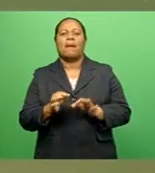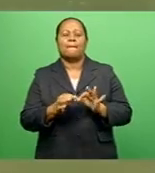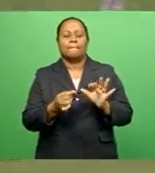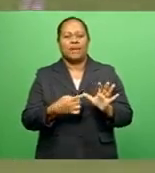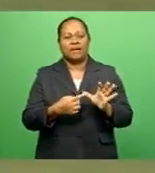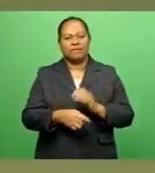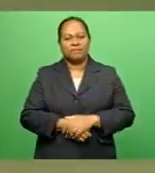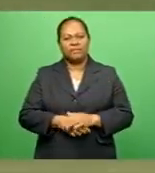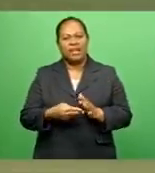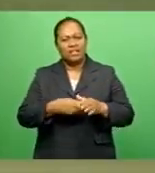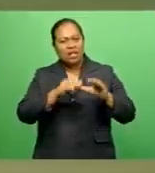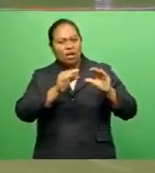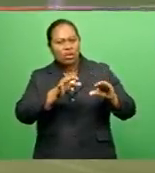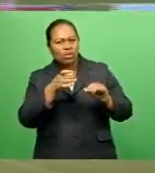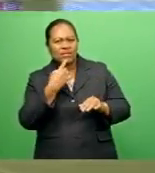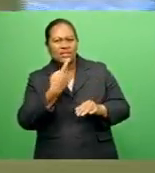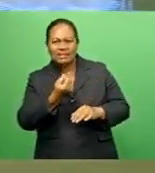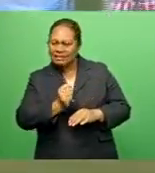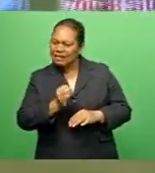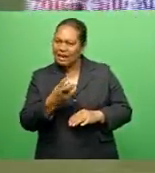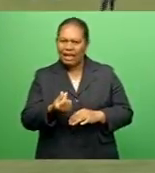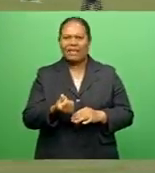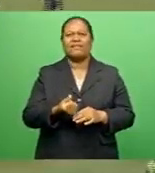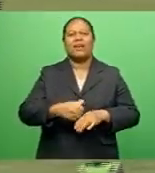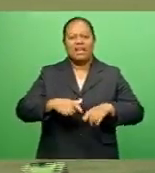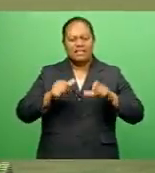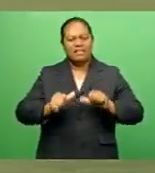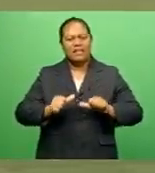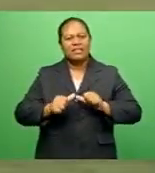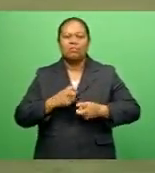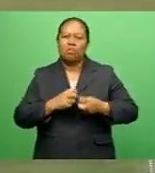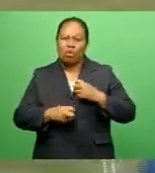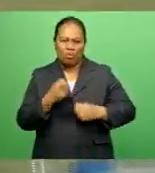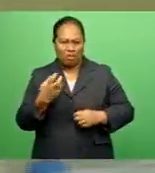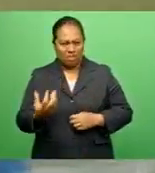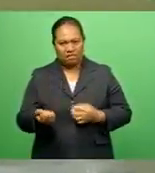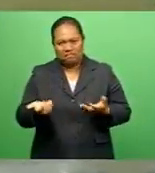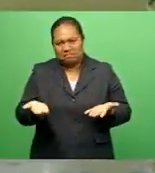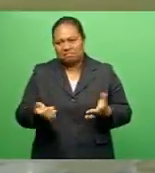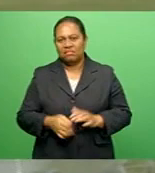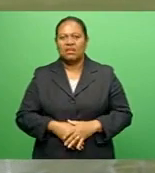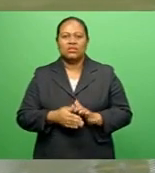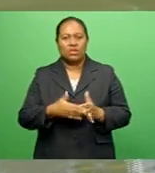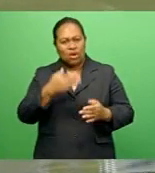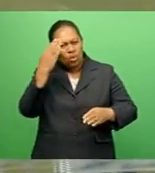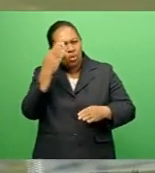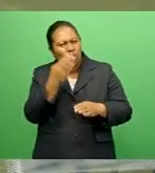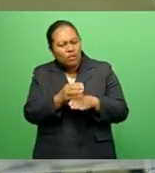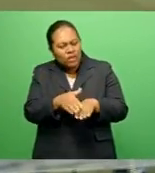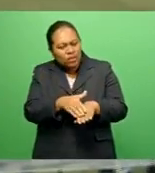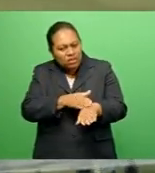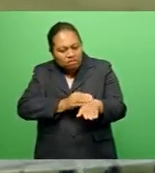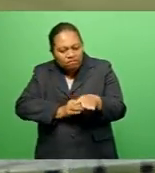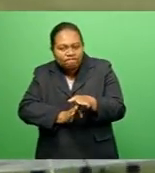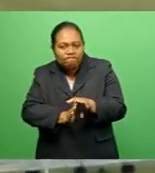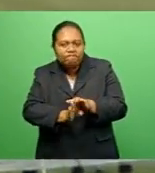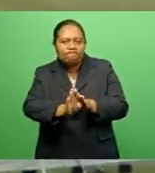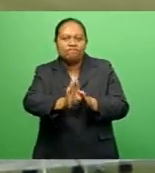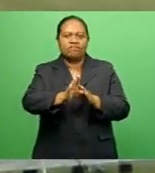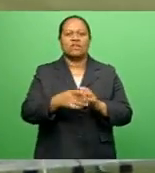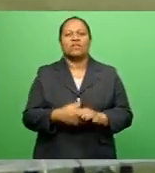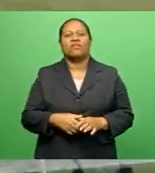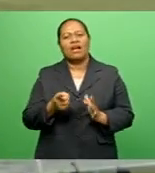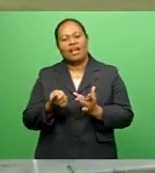coach Shalen Lal says they are still lacking on the defensive side of the game. Lal is hoping they will slowly pick up their momentum for the rest